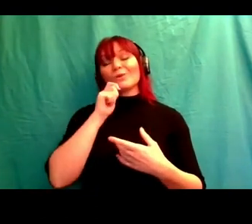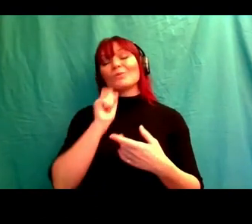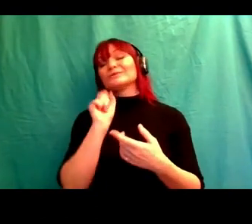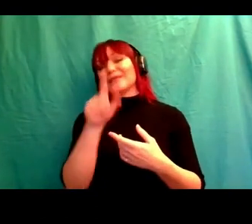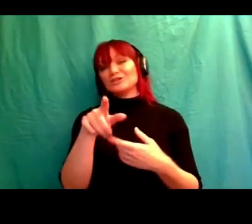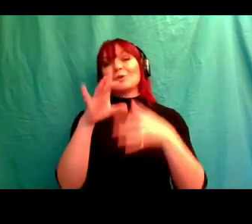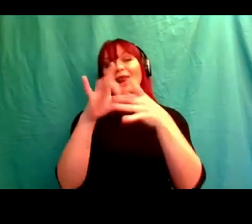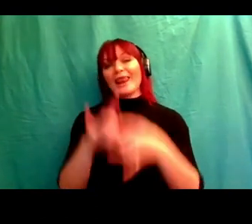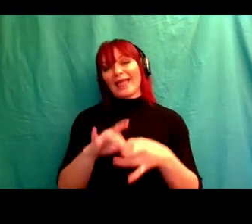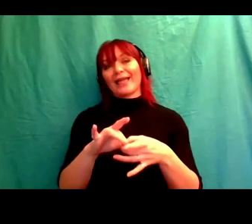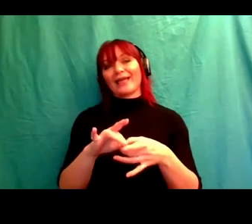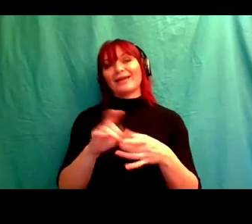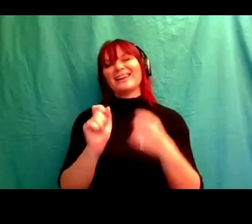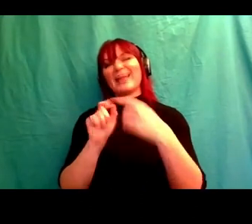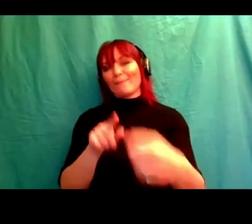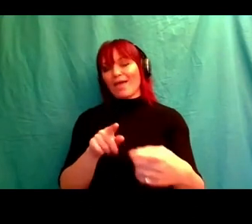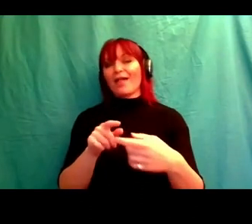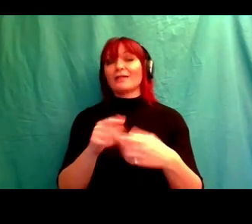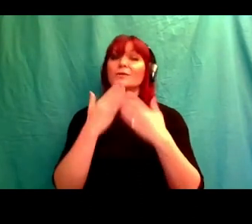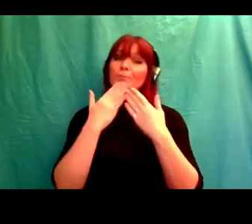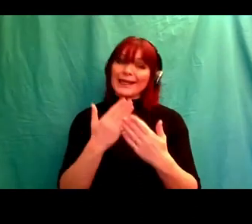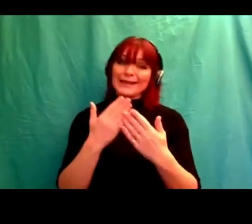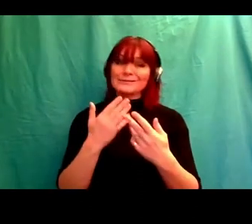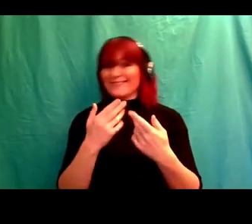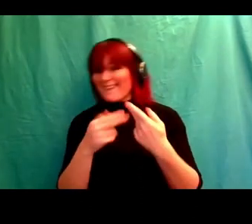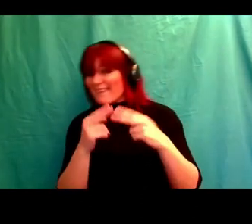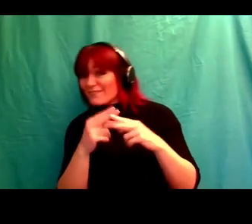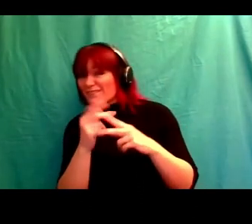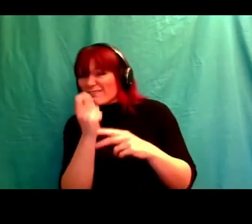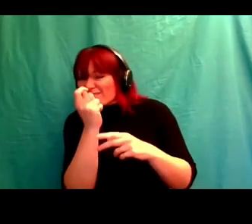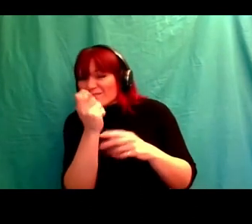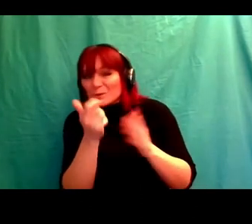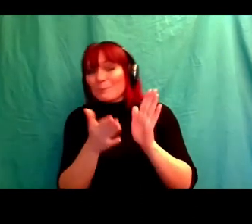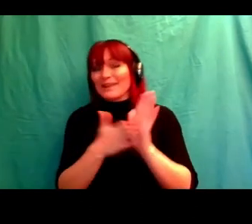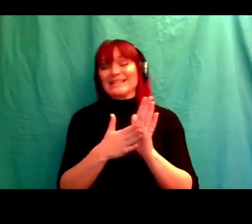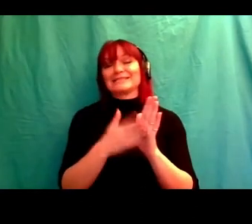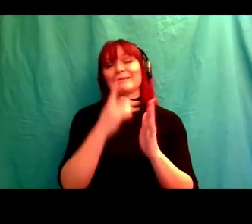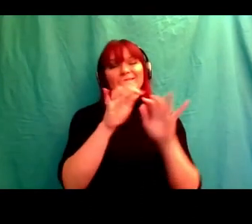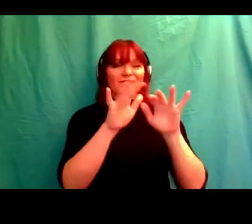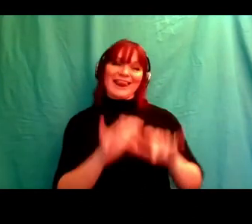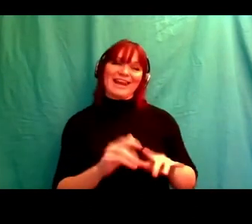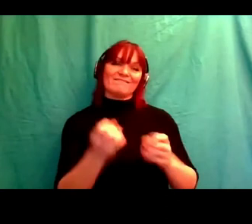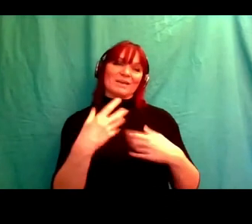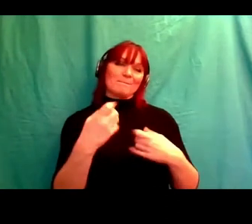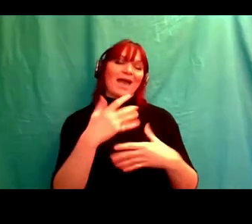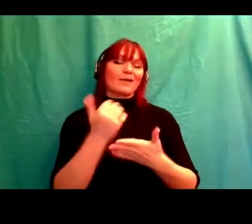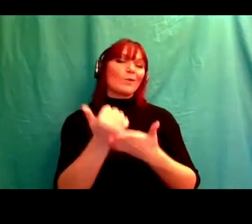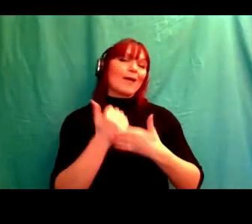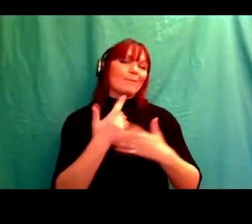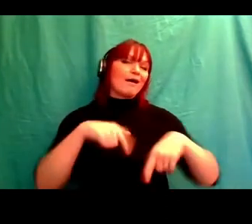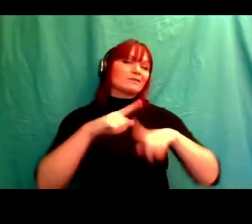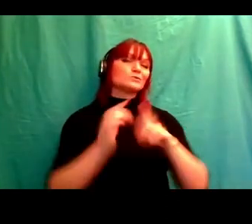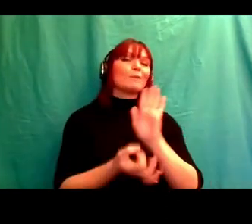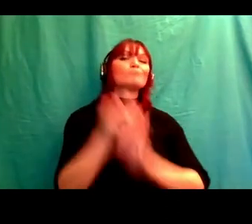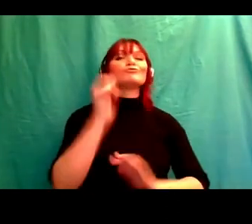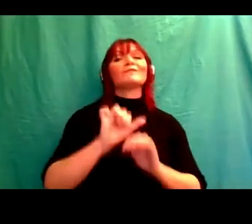to that in an email. So if you do just have a little moment to fill that in, please do, because it really helps us to improve our next events